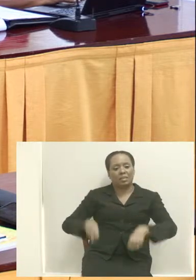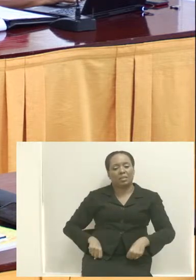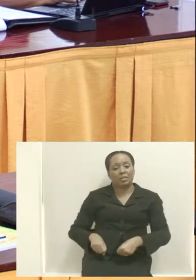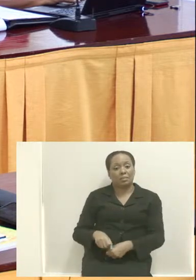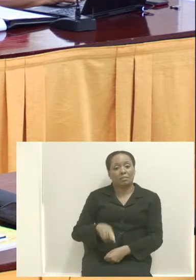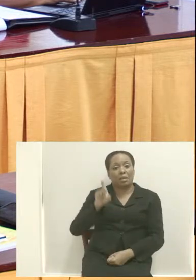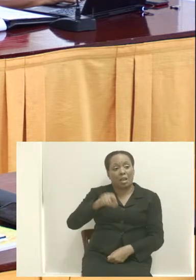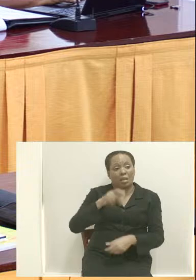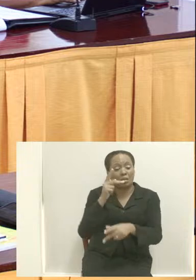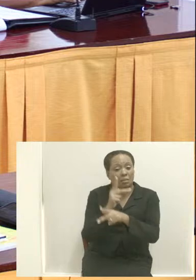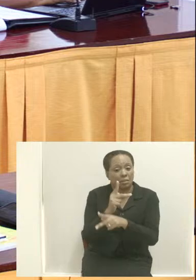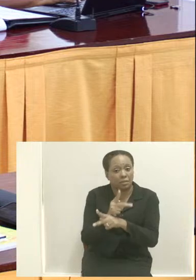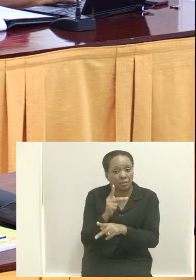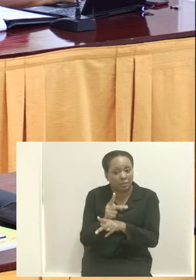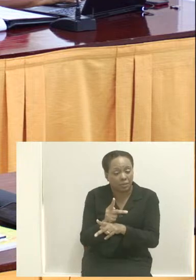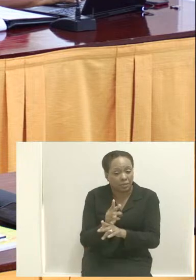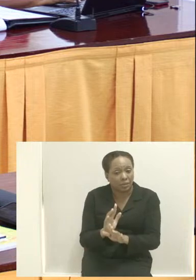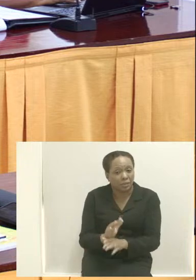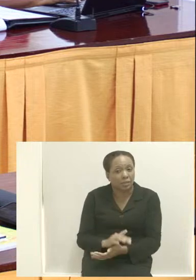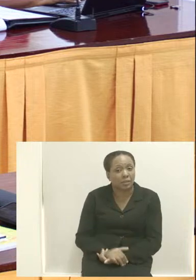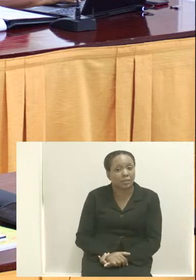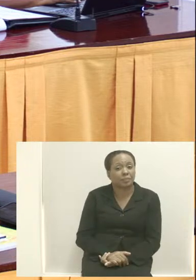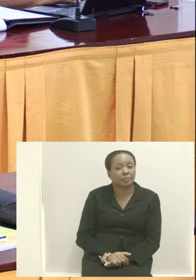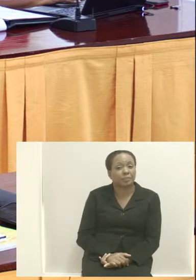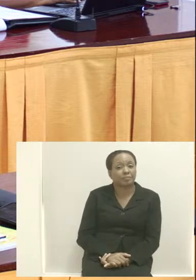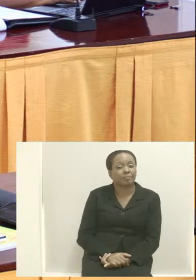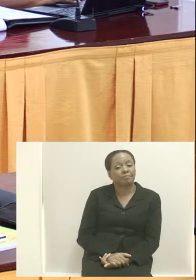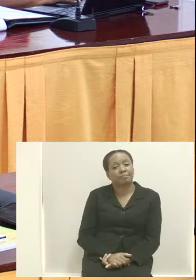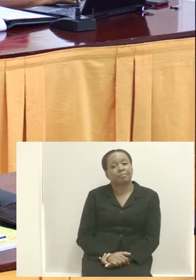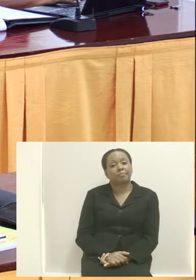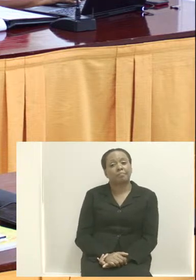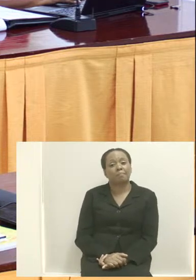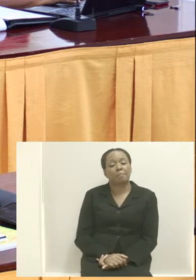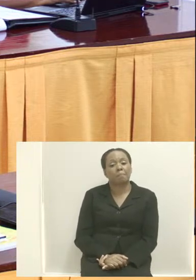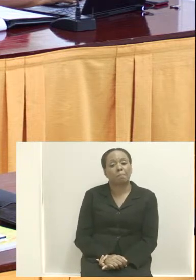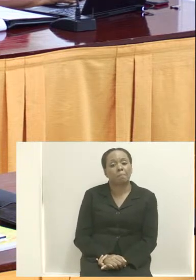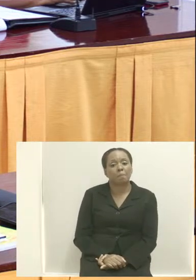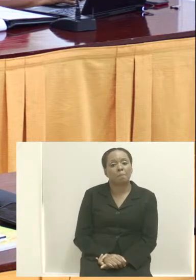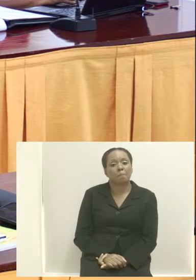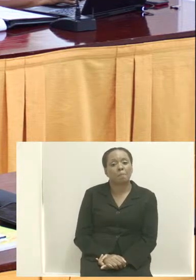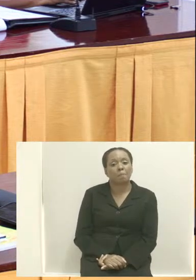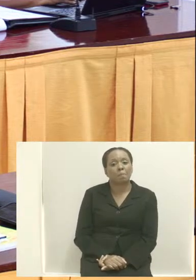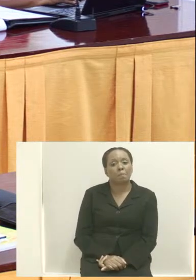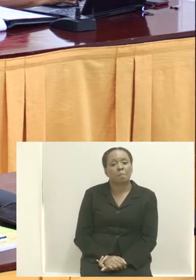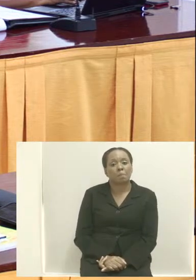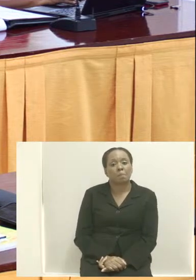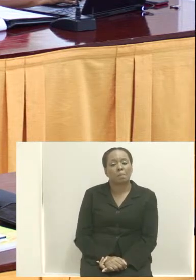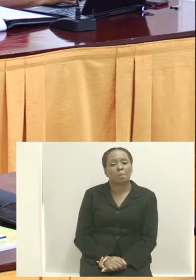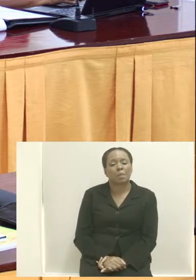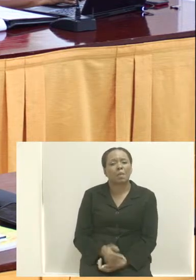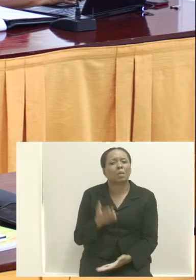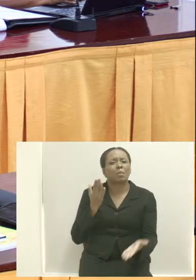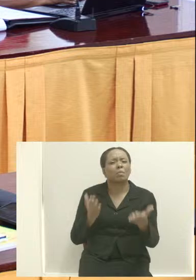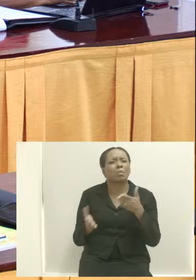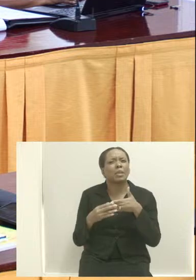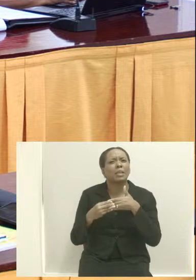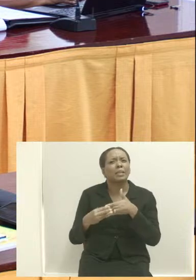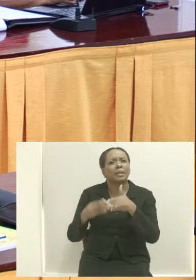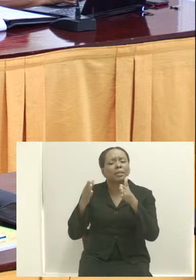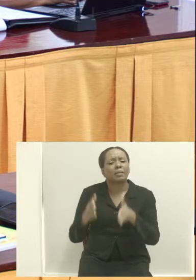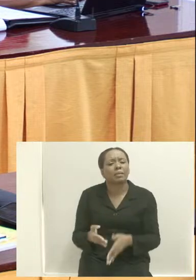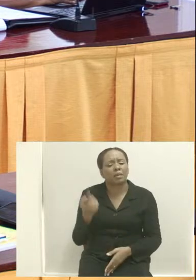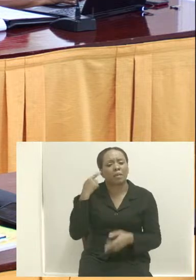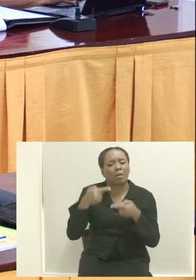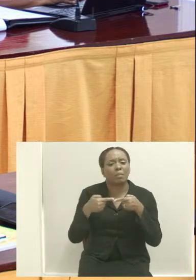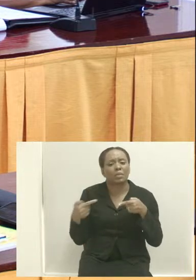Someone earlier mentioned, I think it may have been the leader of the opposition, mentioned the particularly close attention that not only